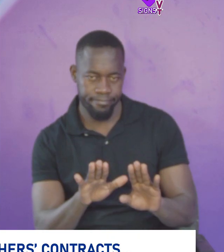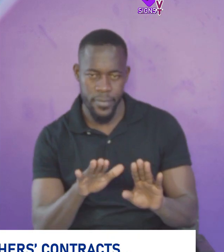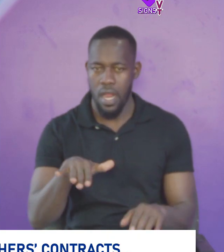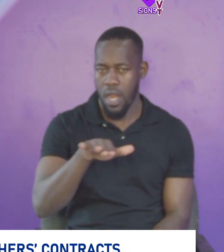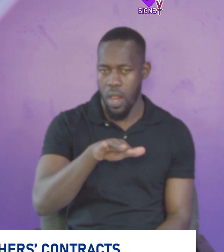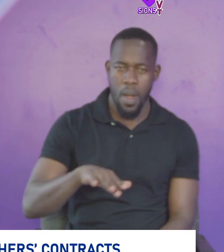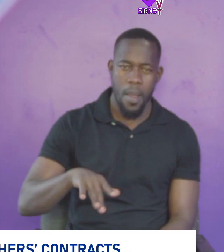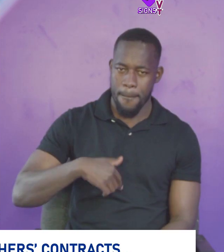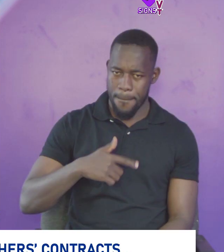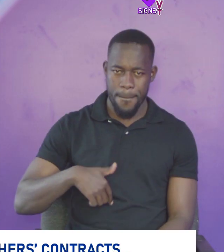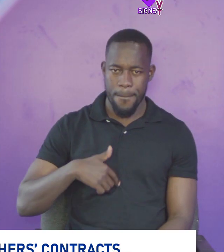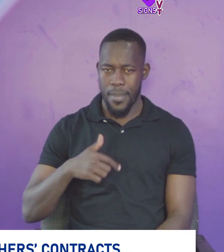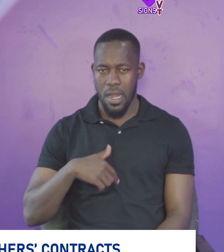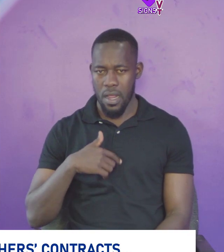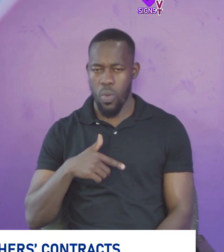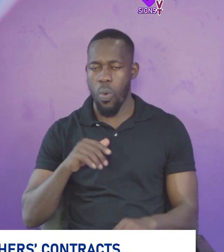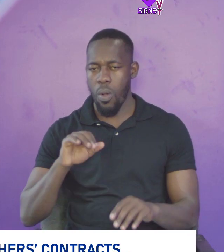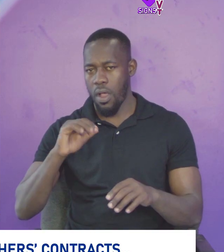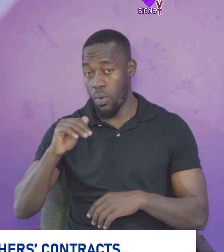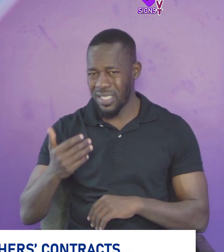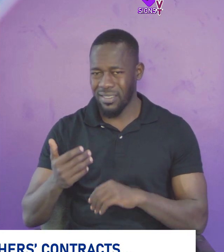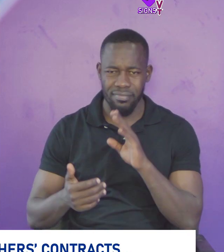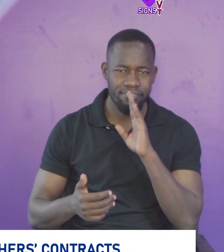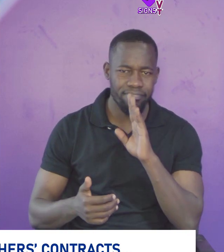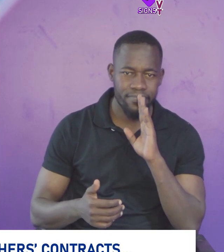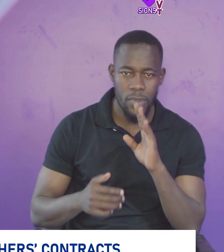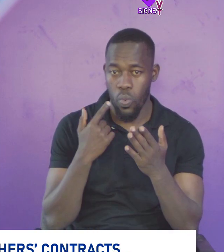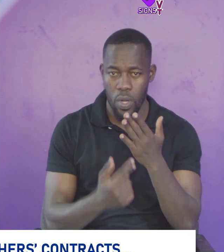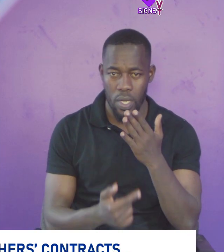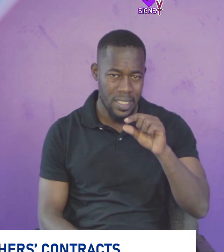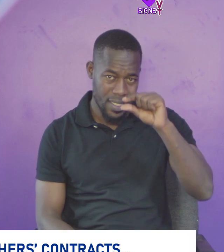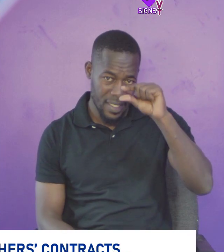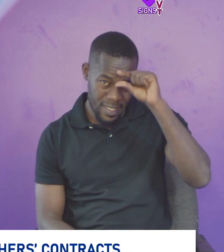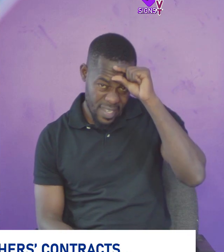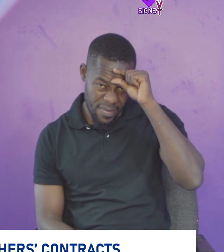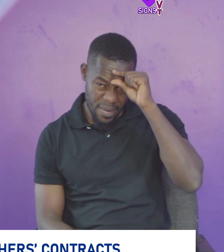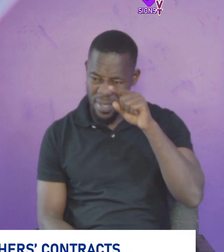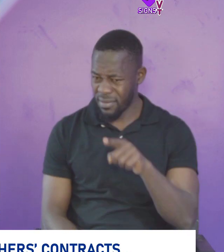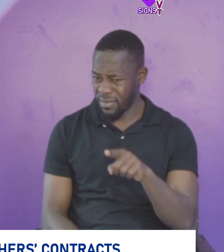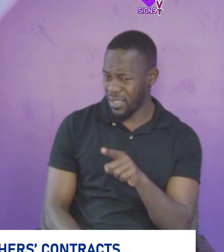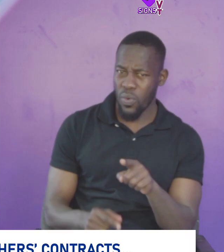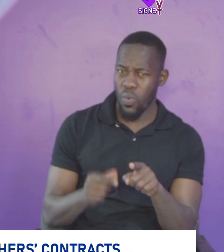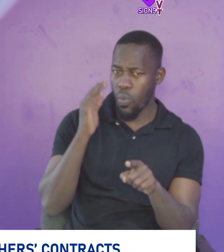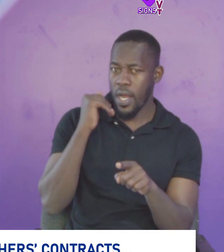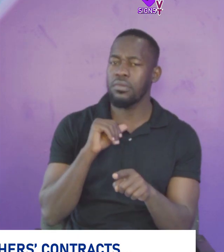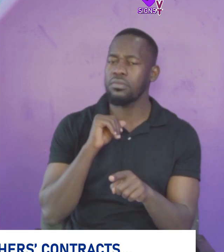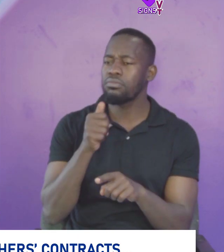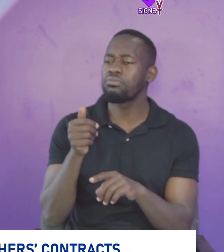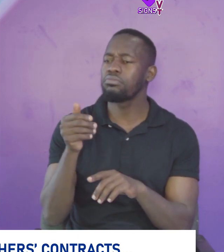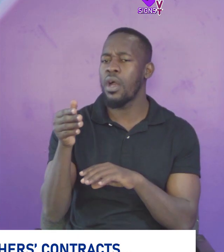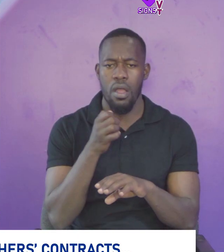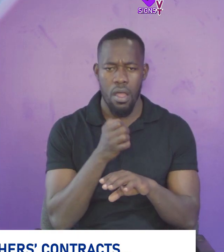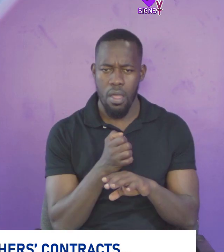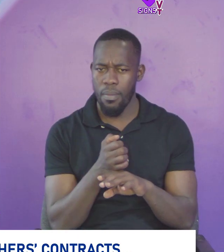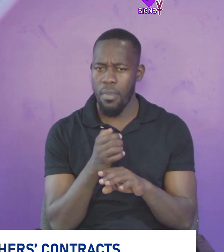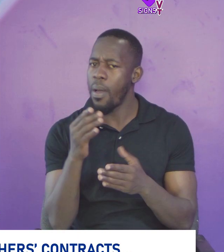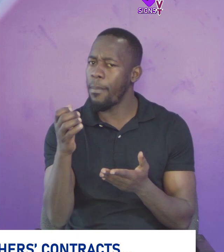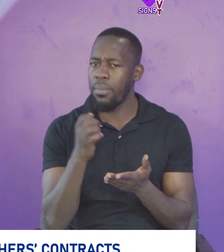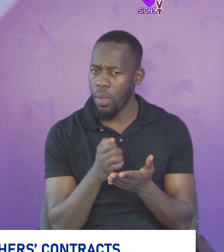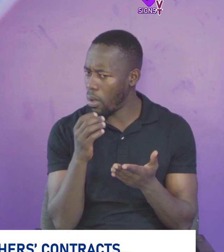Makilap stated that the government's inability to immediately place the teachers on permanent and pensionable